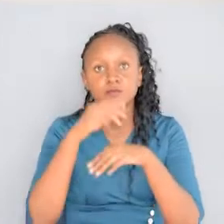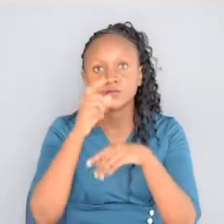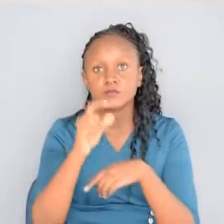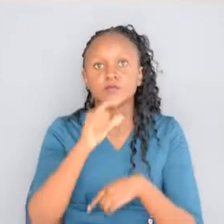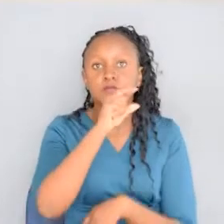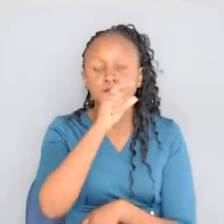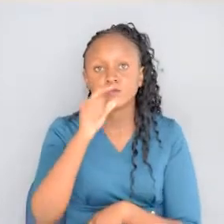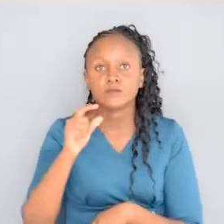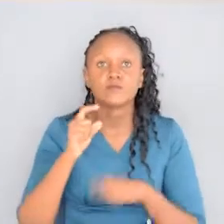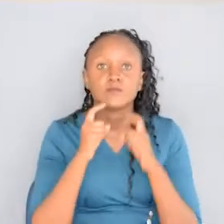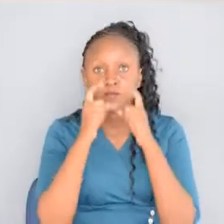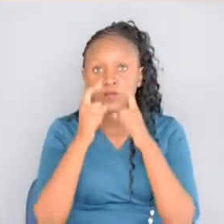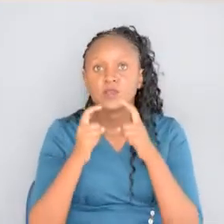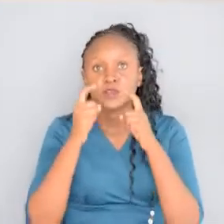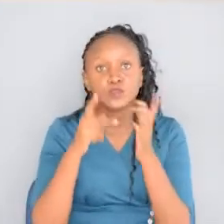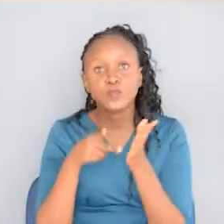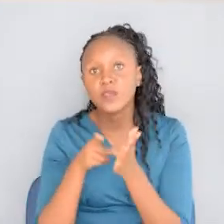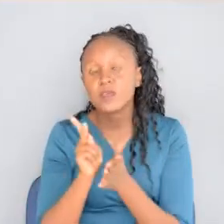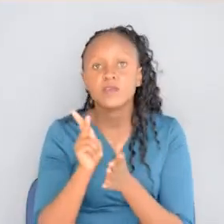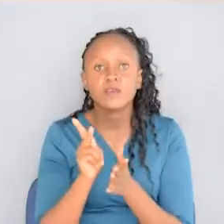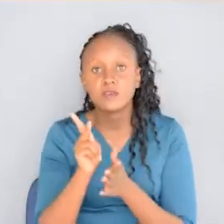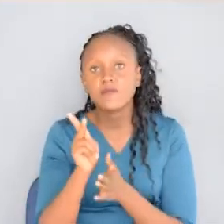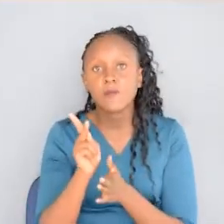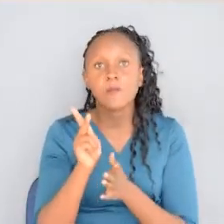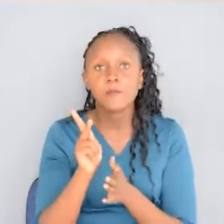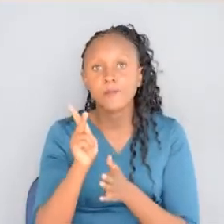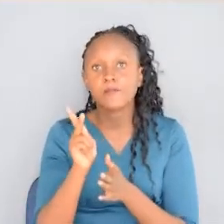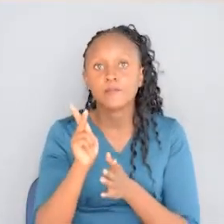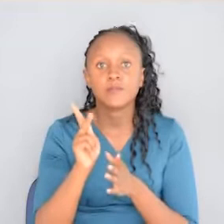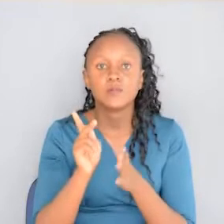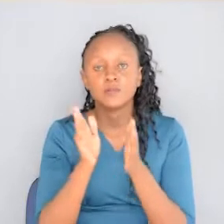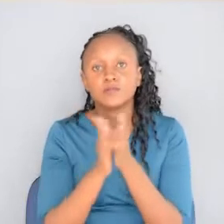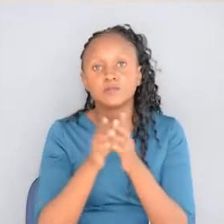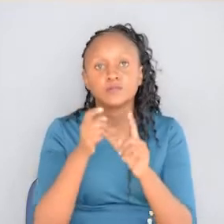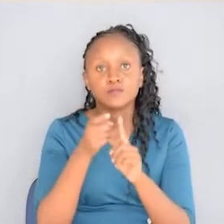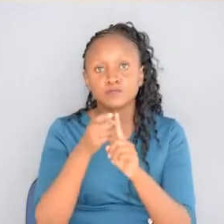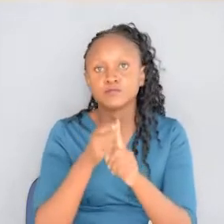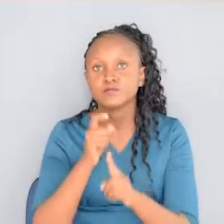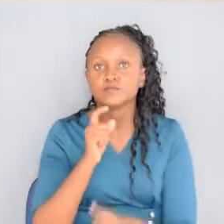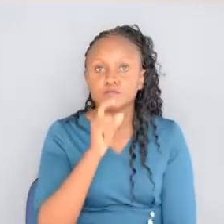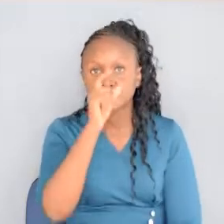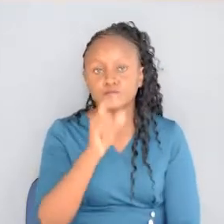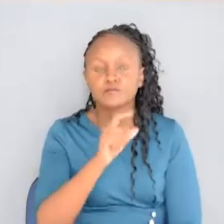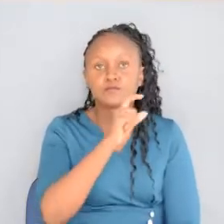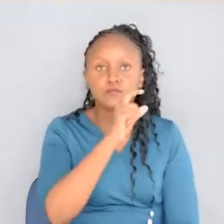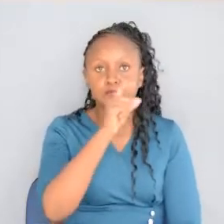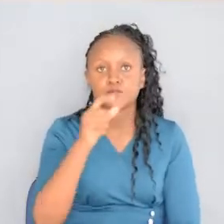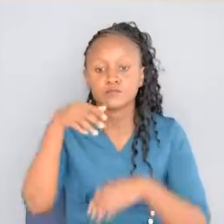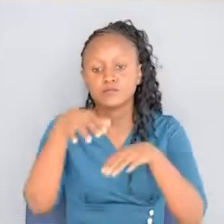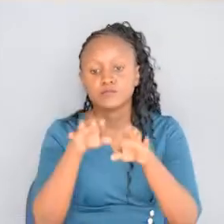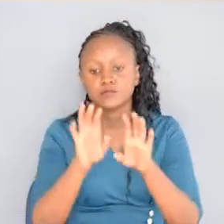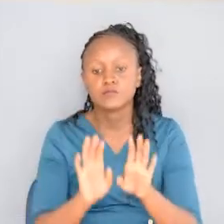to the cross, my debt to pay. From the cross to the